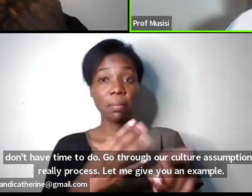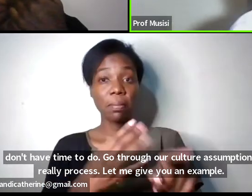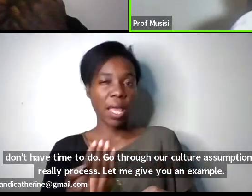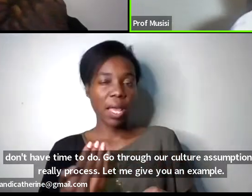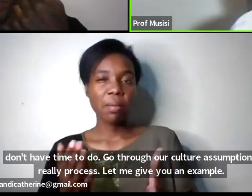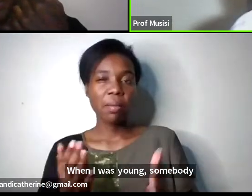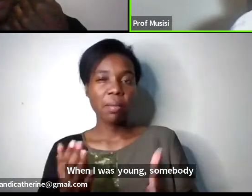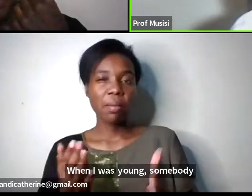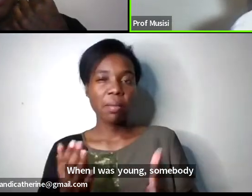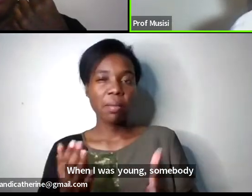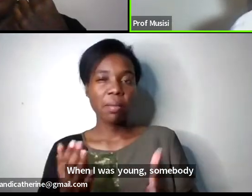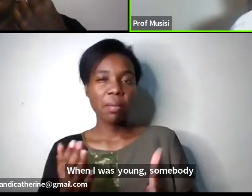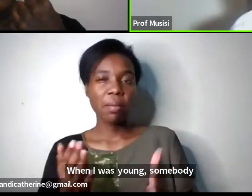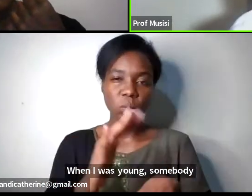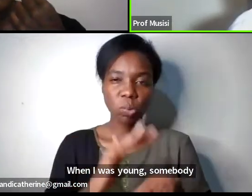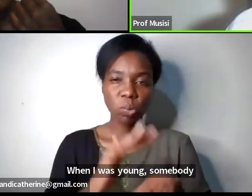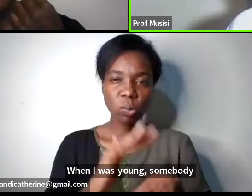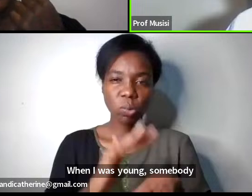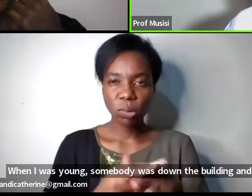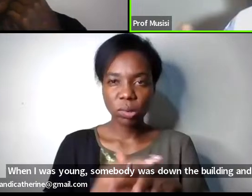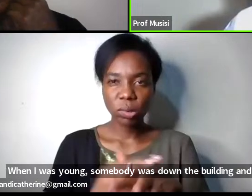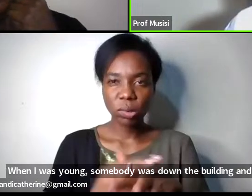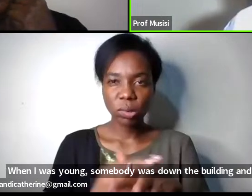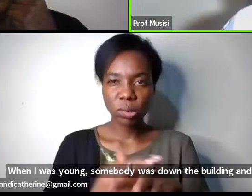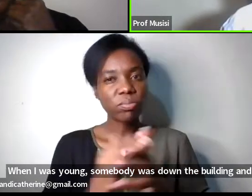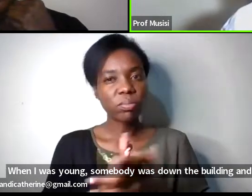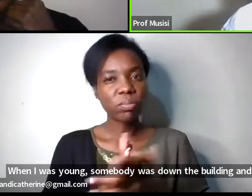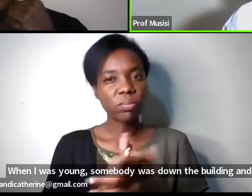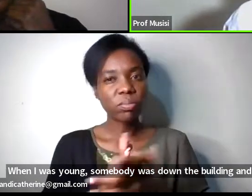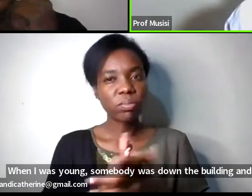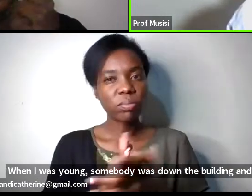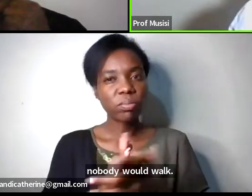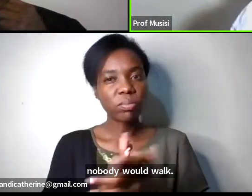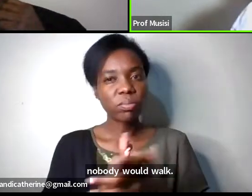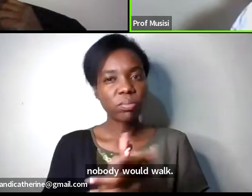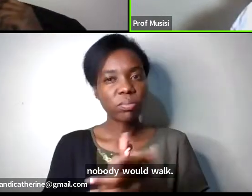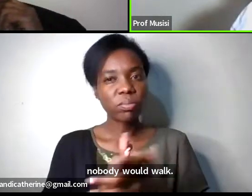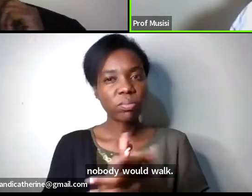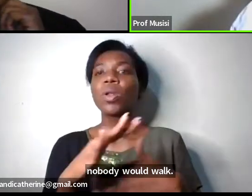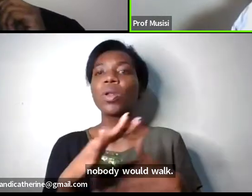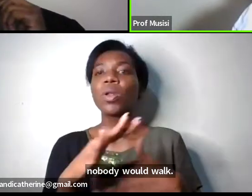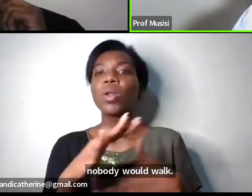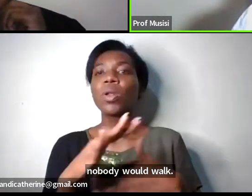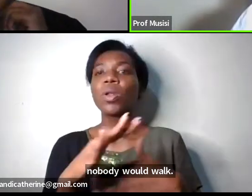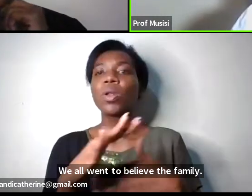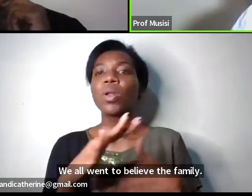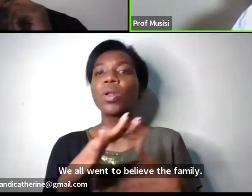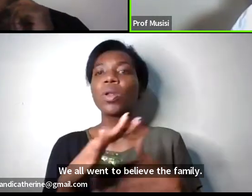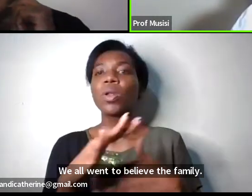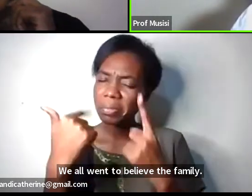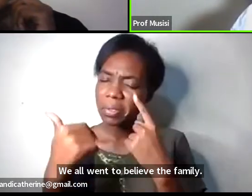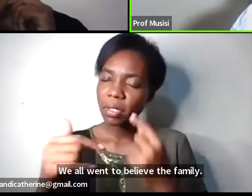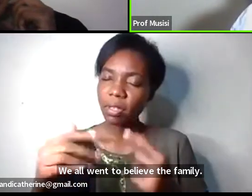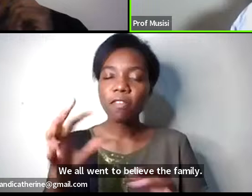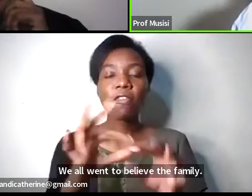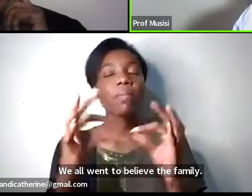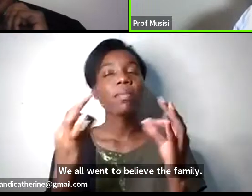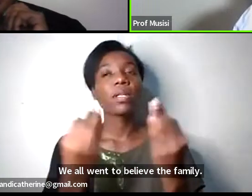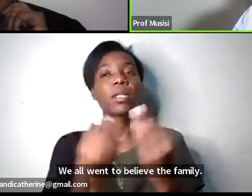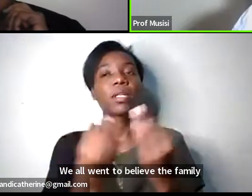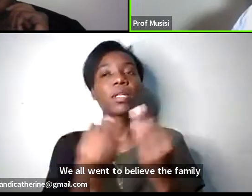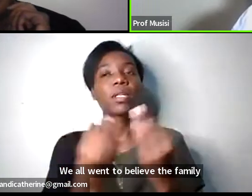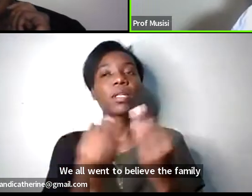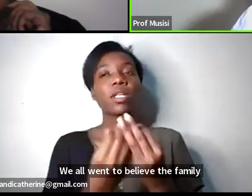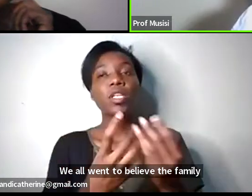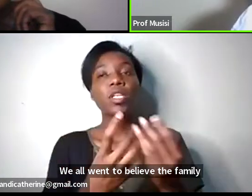to work. We all went to the bereaved family to help out, to